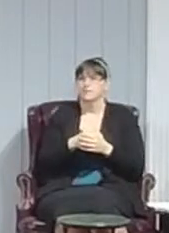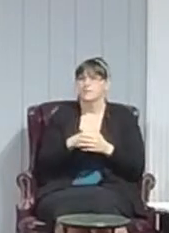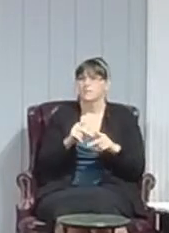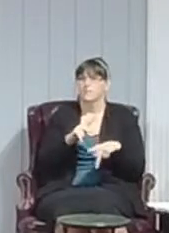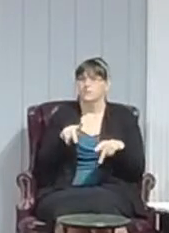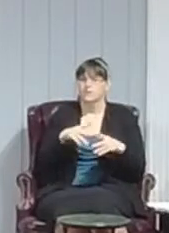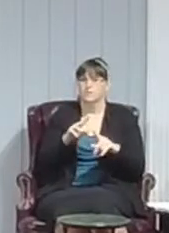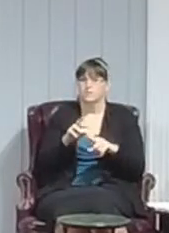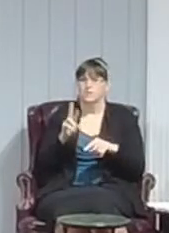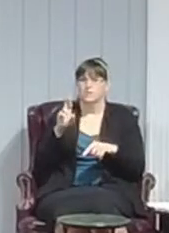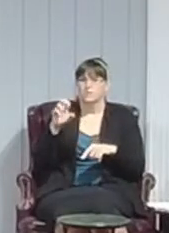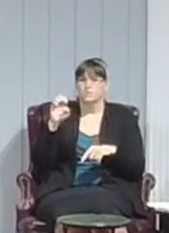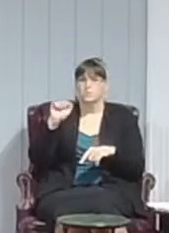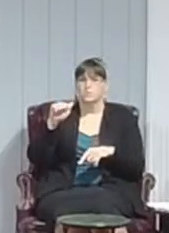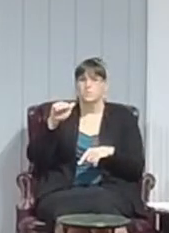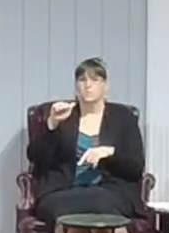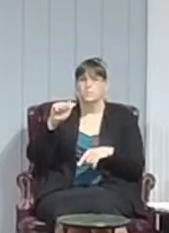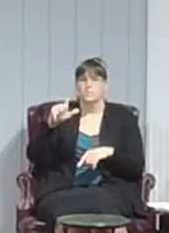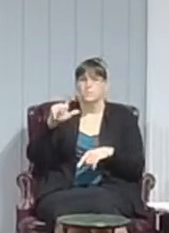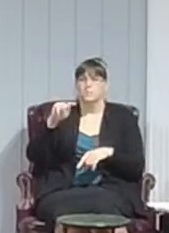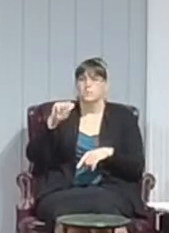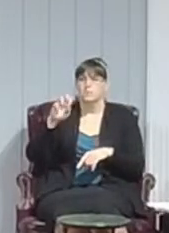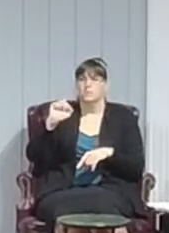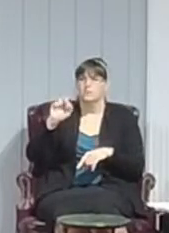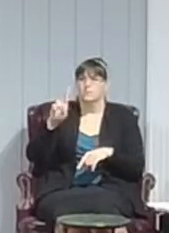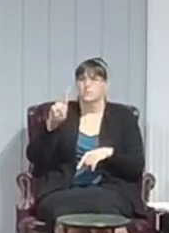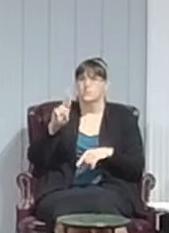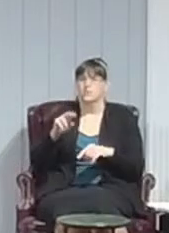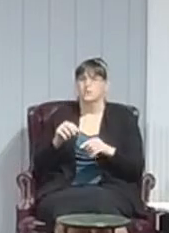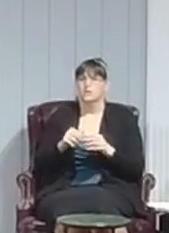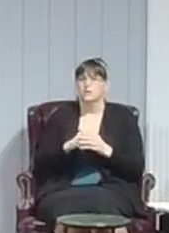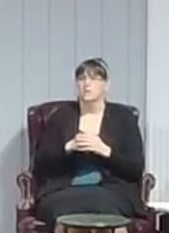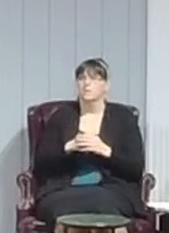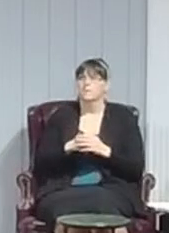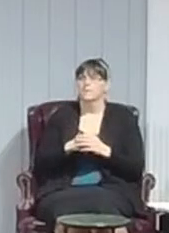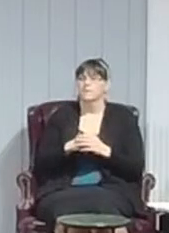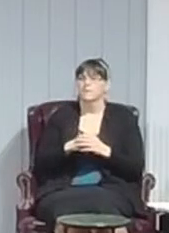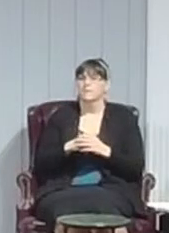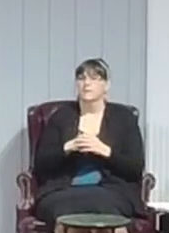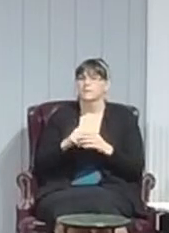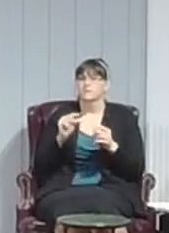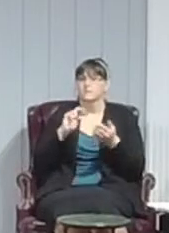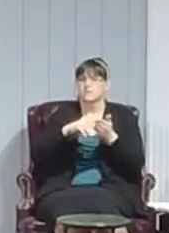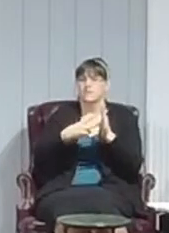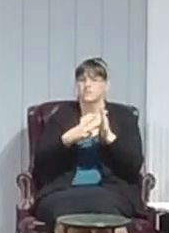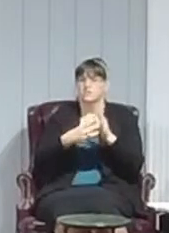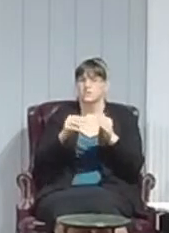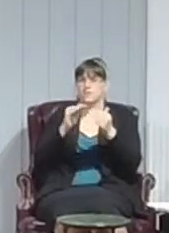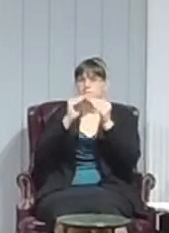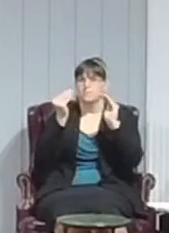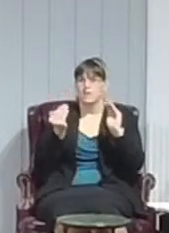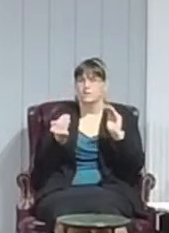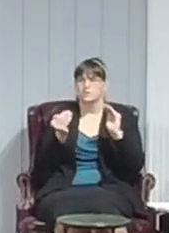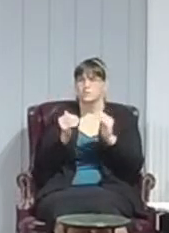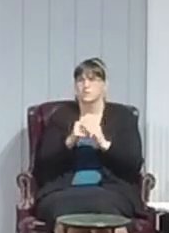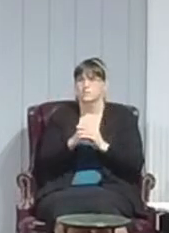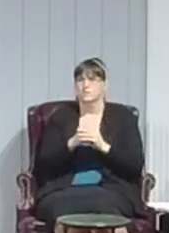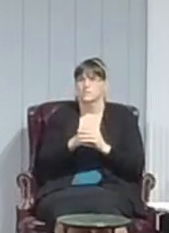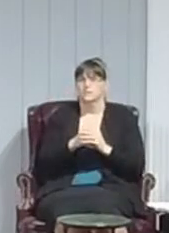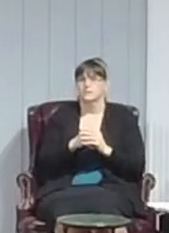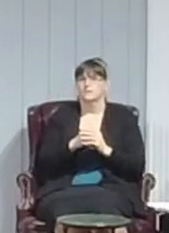is from a realtor website that I found, the realtor's definition of mansion. According to some experts,